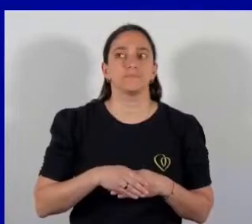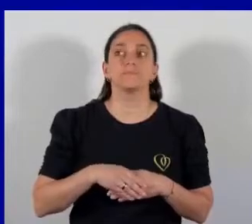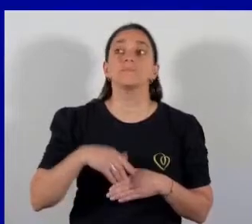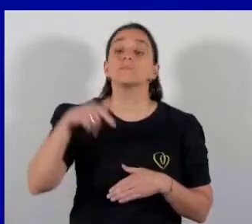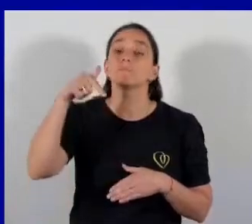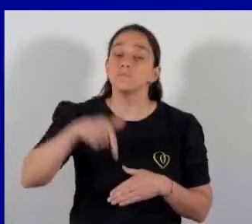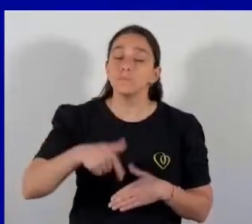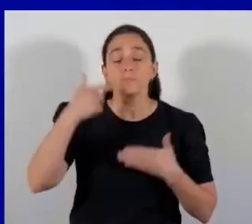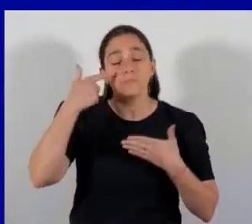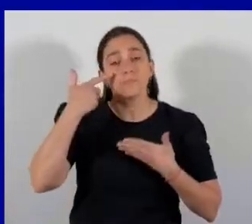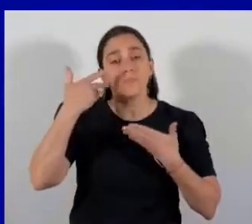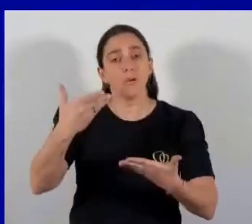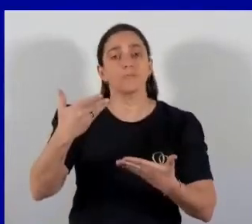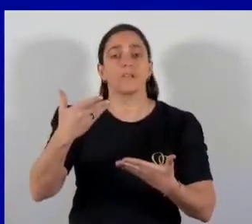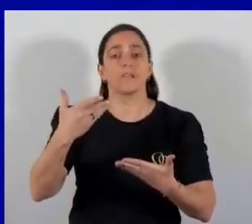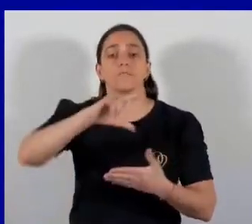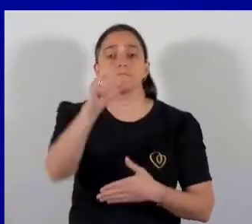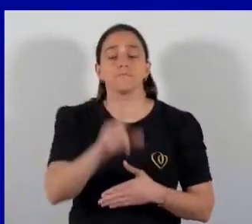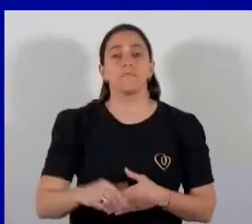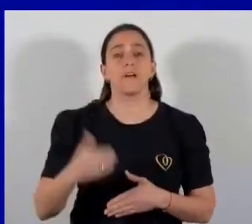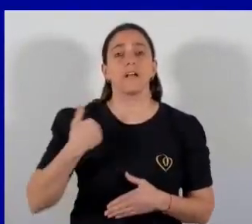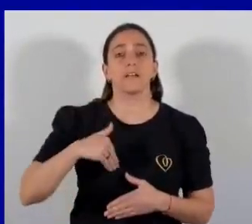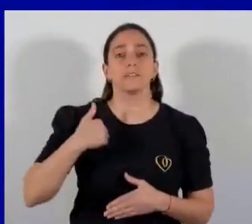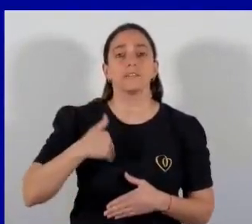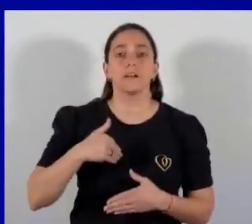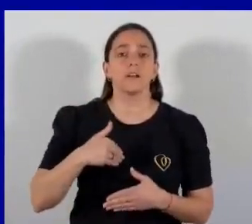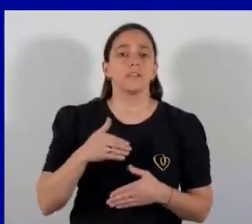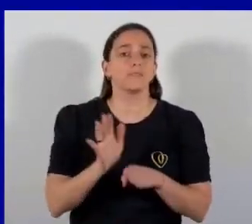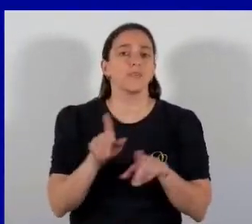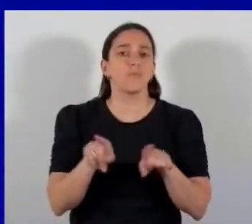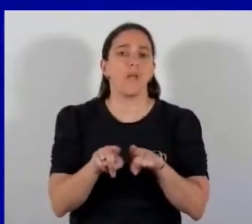Mostrar a Argentina como un caso de negocio.